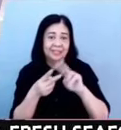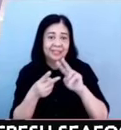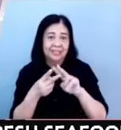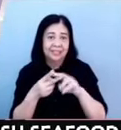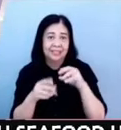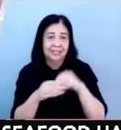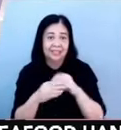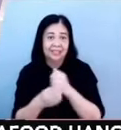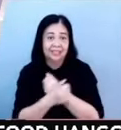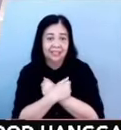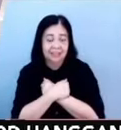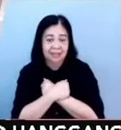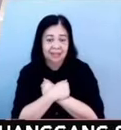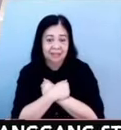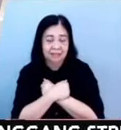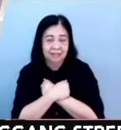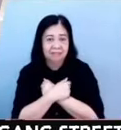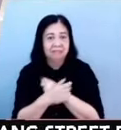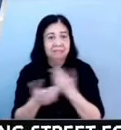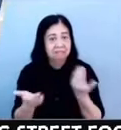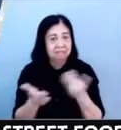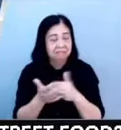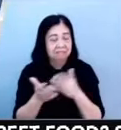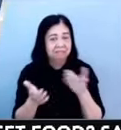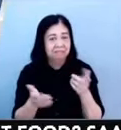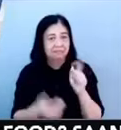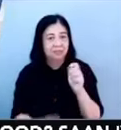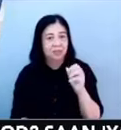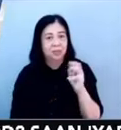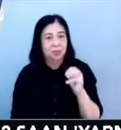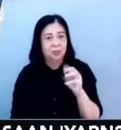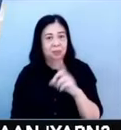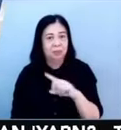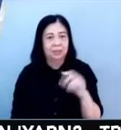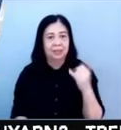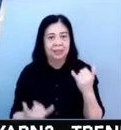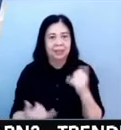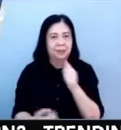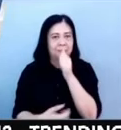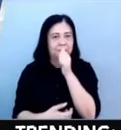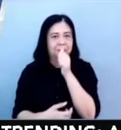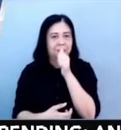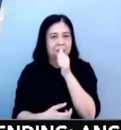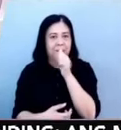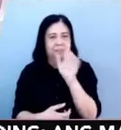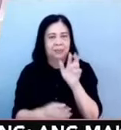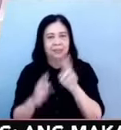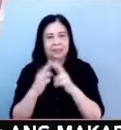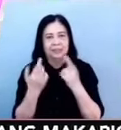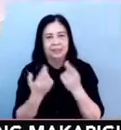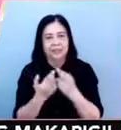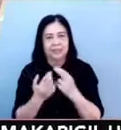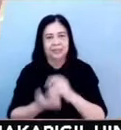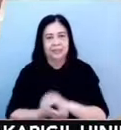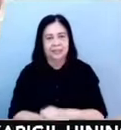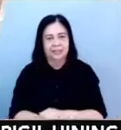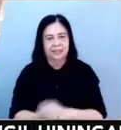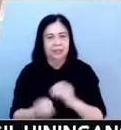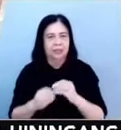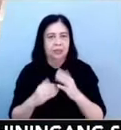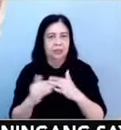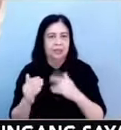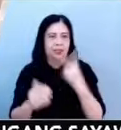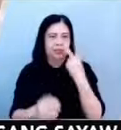at pumapag-ibig na raw ulit si Tom. Pero sa ngayon, private muna raw ang relationship na ito. Mahigit 2 years after